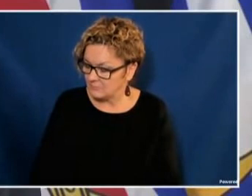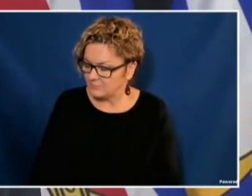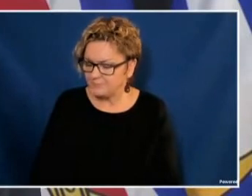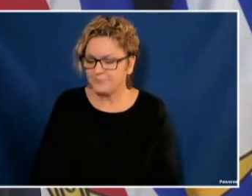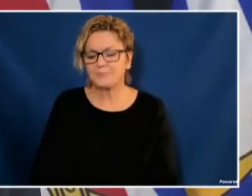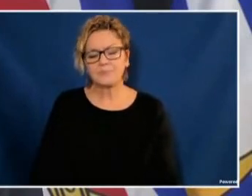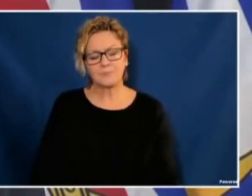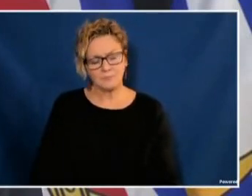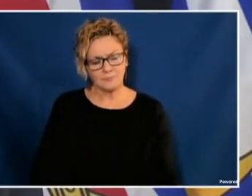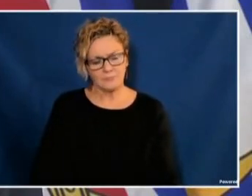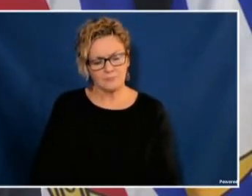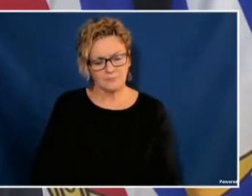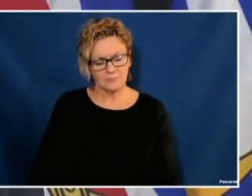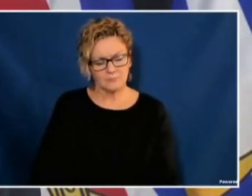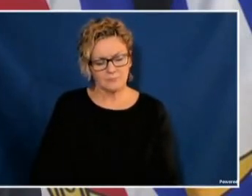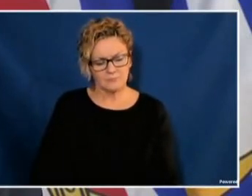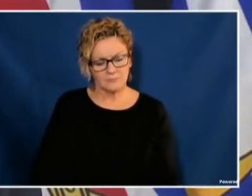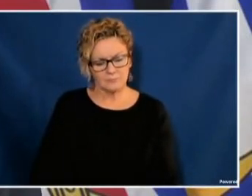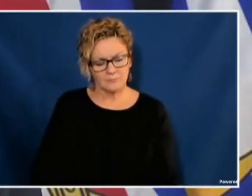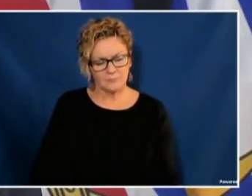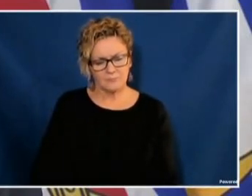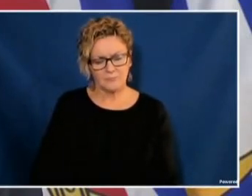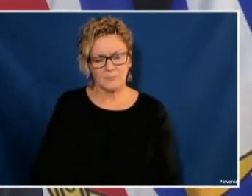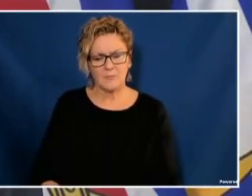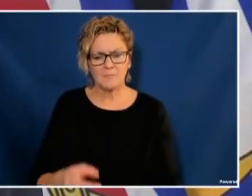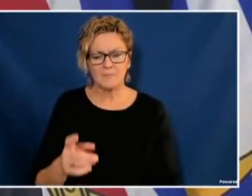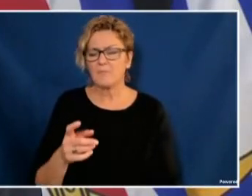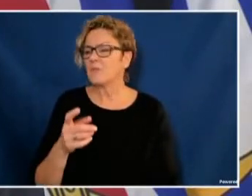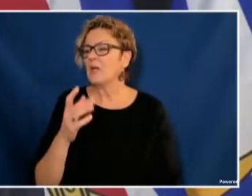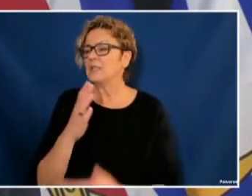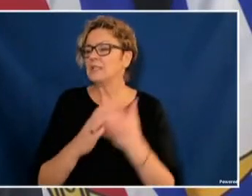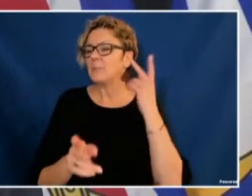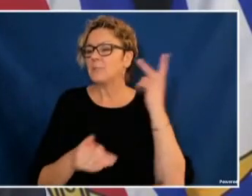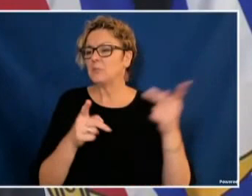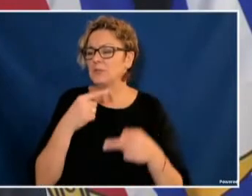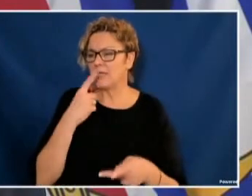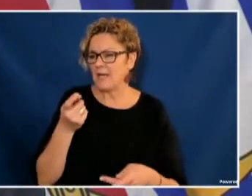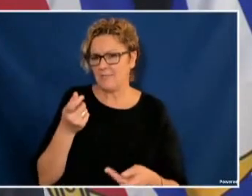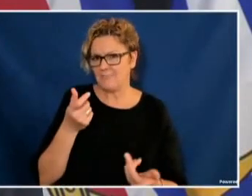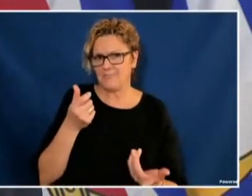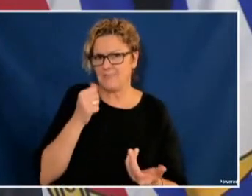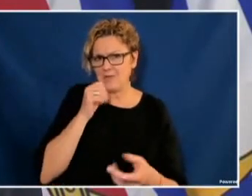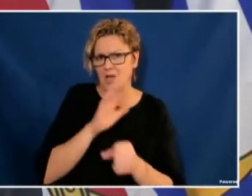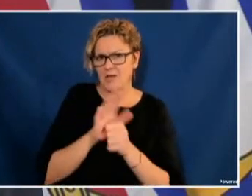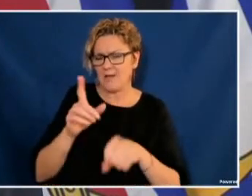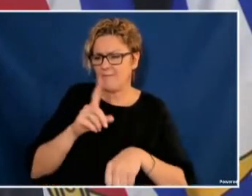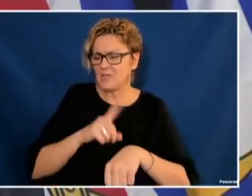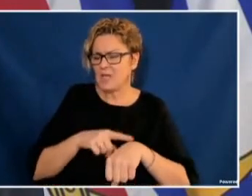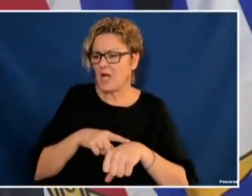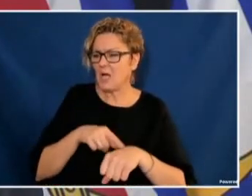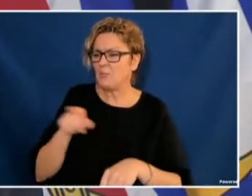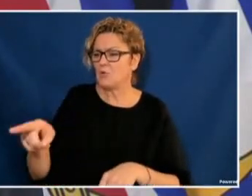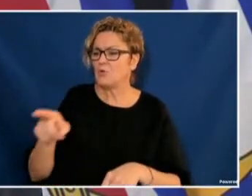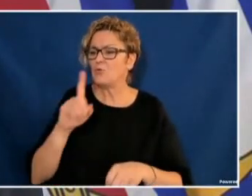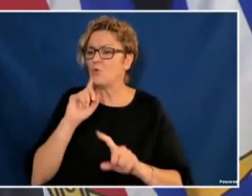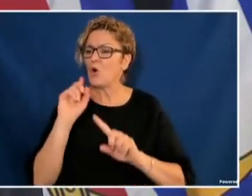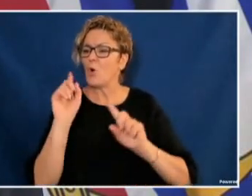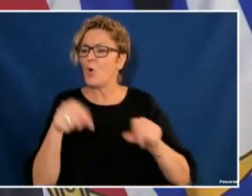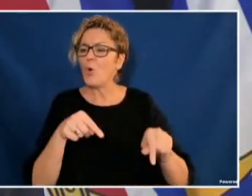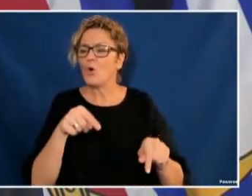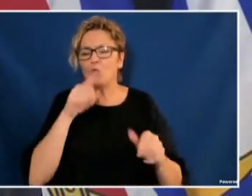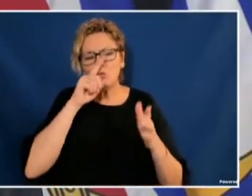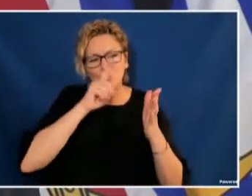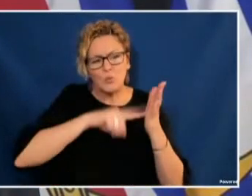may cause concern, and the facts on the face of them obviously cause concern. They do to me, that's for